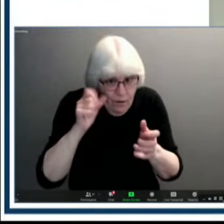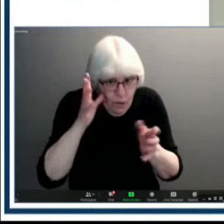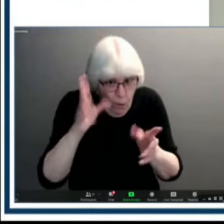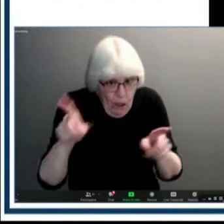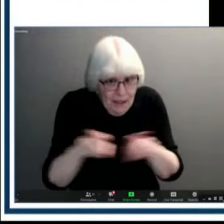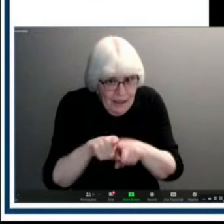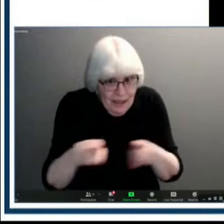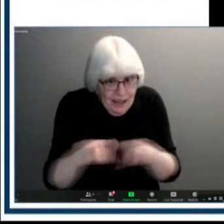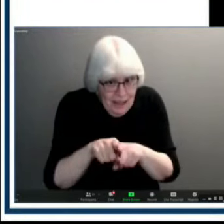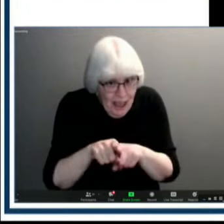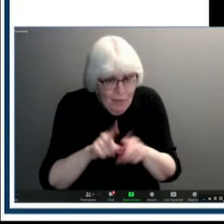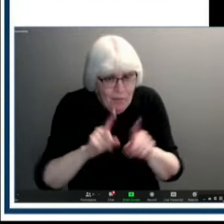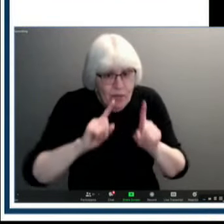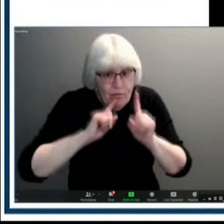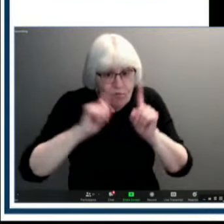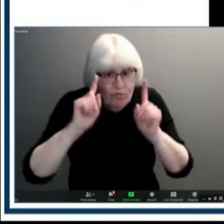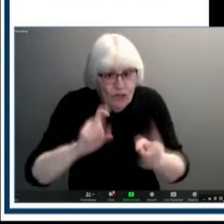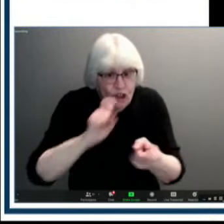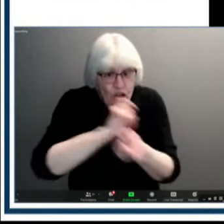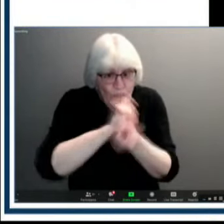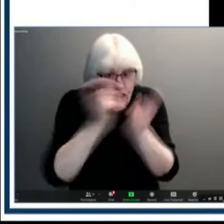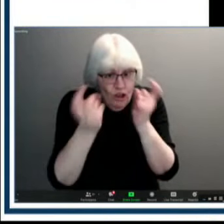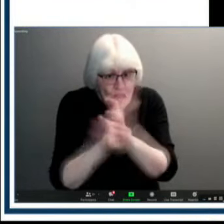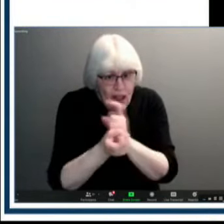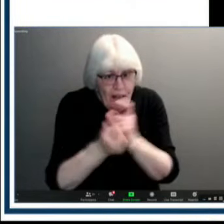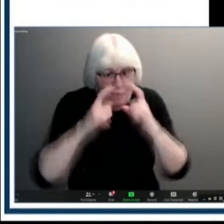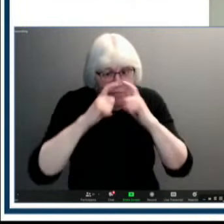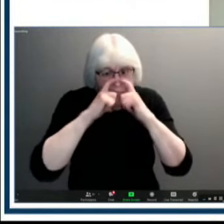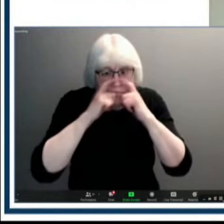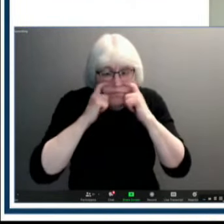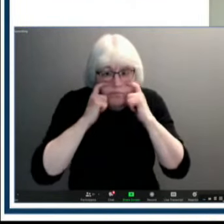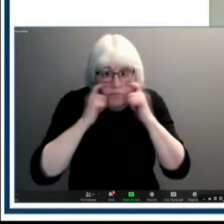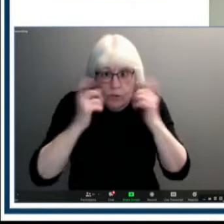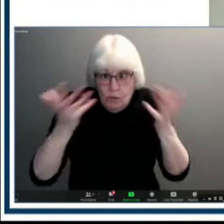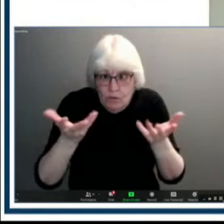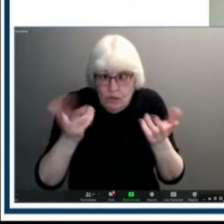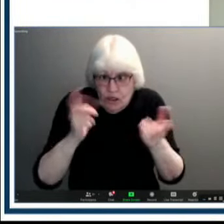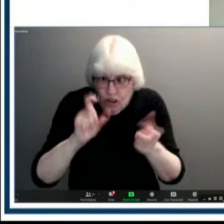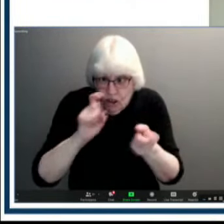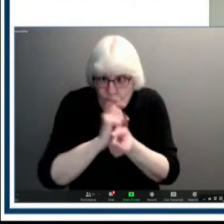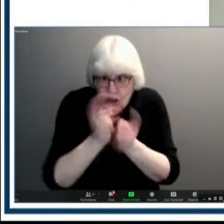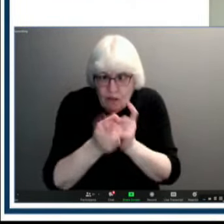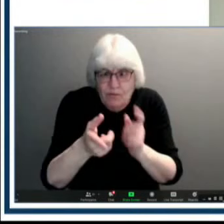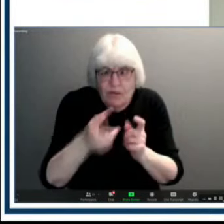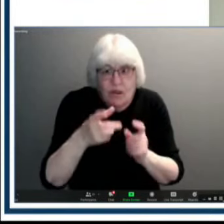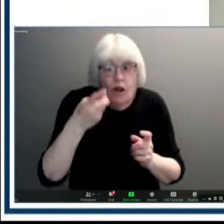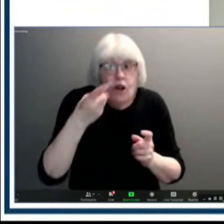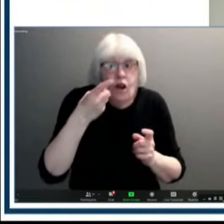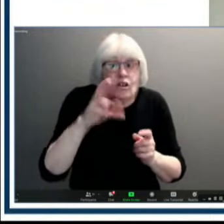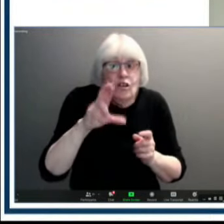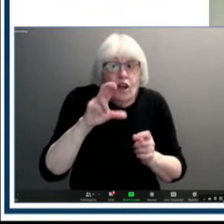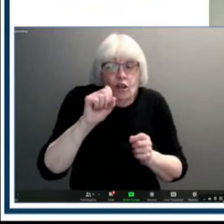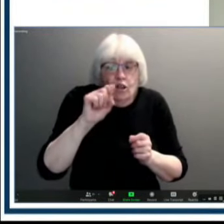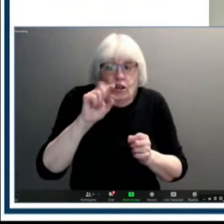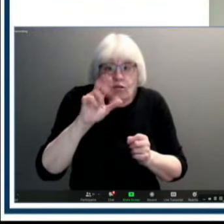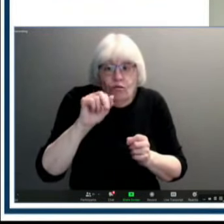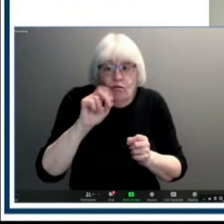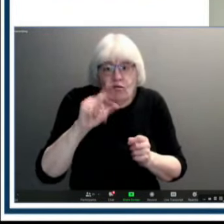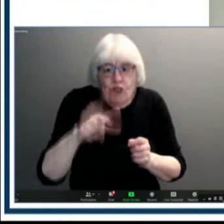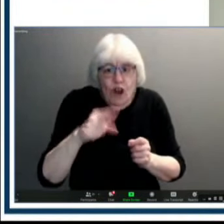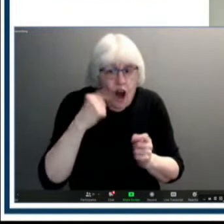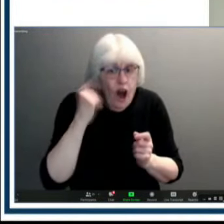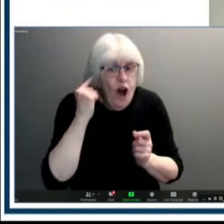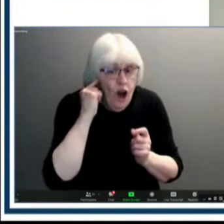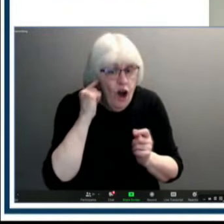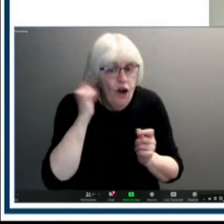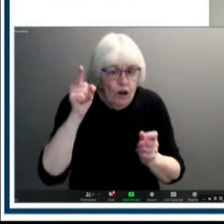we were aware of some changing recommendations coming from the federal government. We weren't aware that they were going publicly.